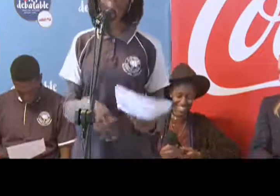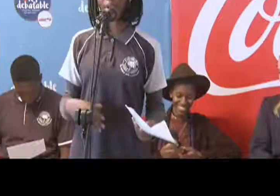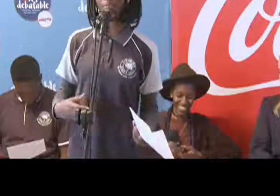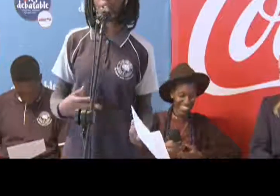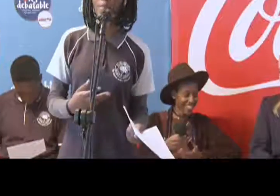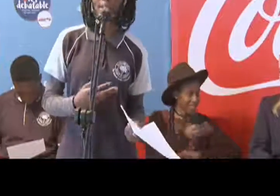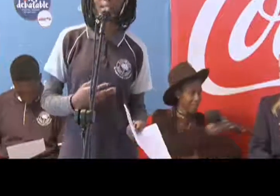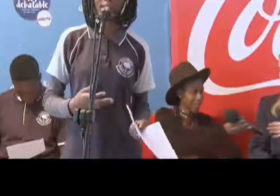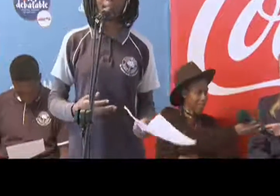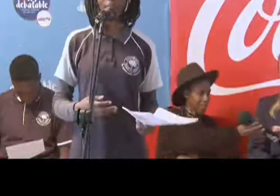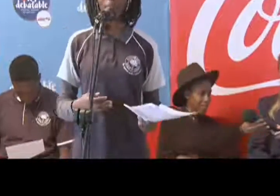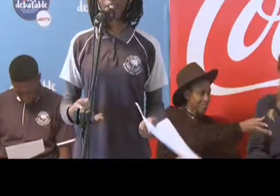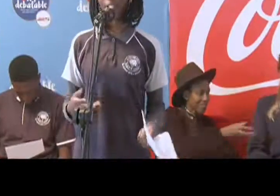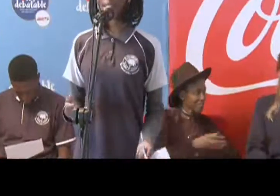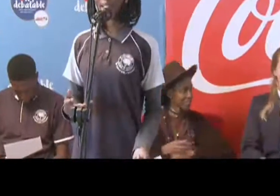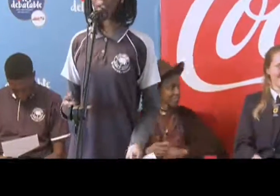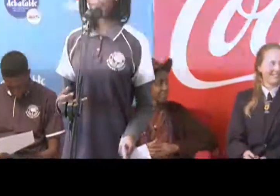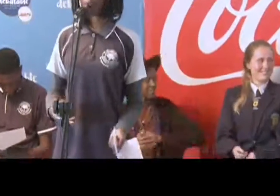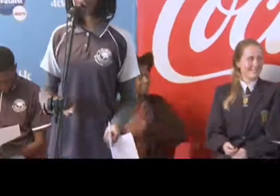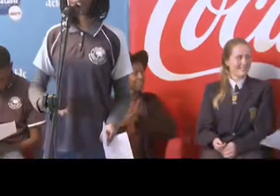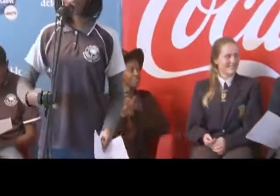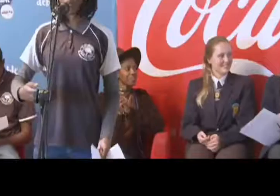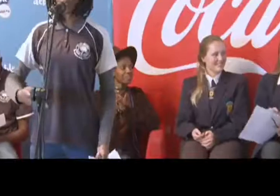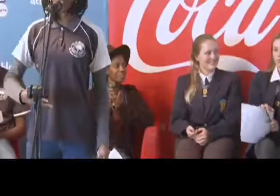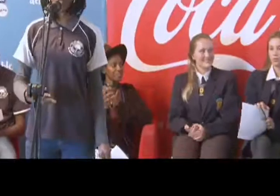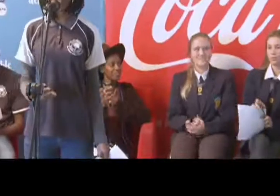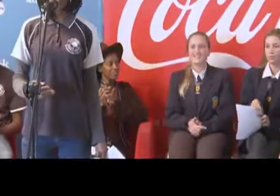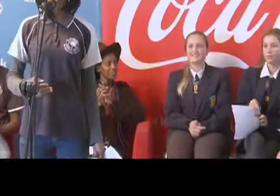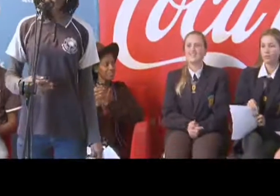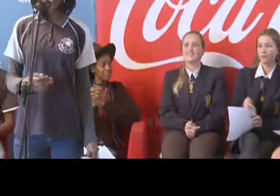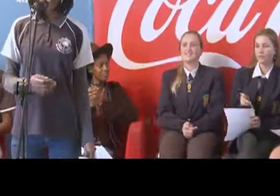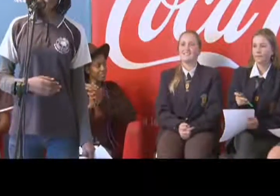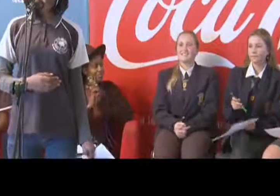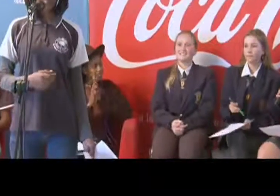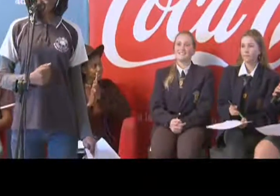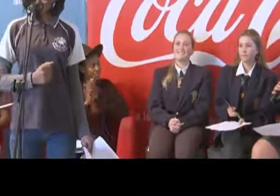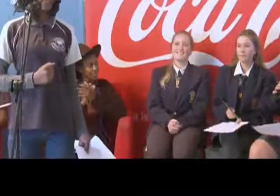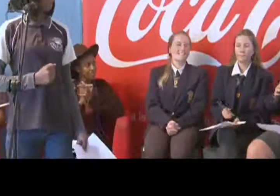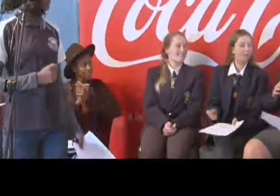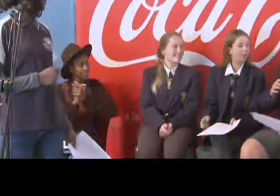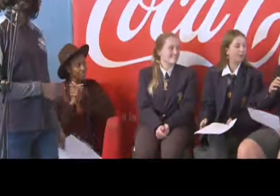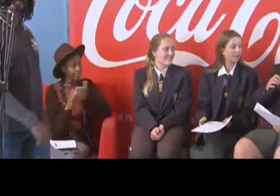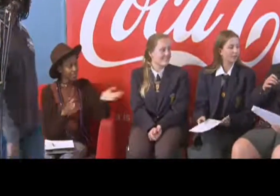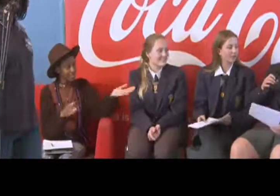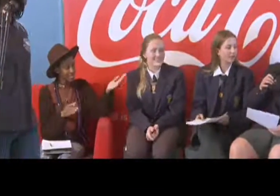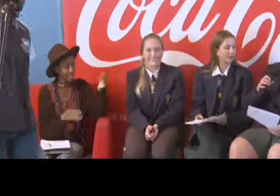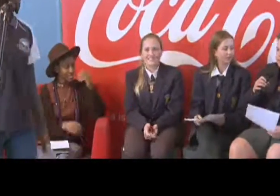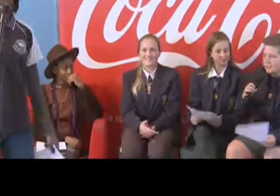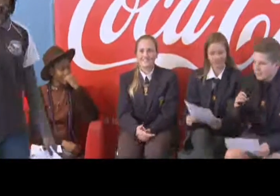Like my first speaker said, preaching is like a profession Point because... of information. Yes. Yeah.